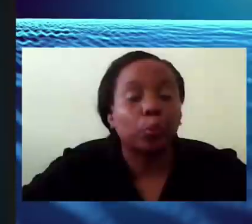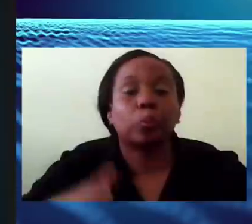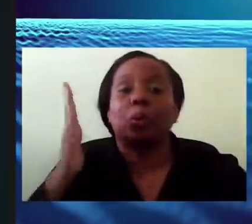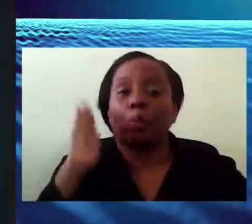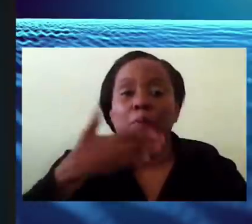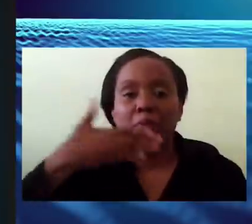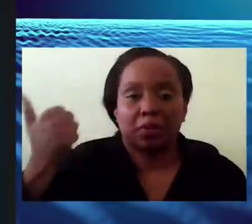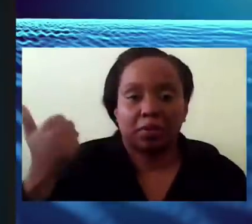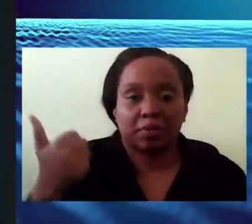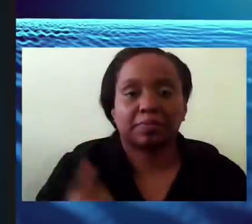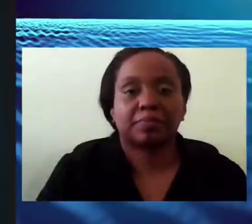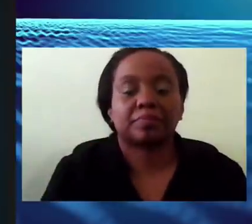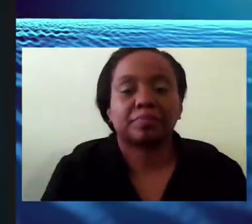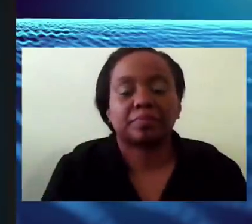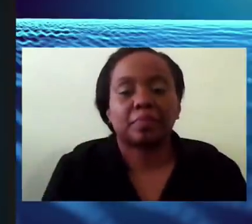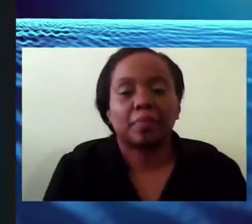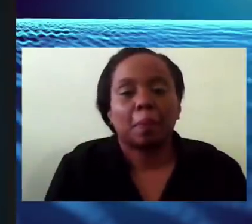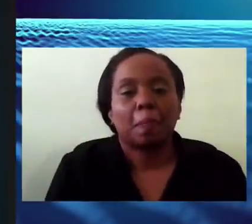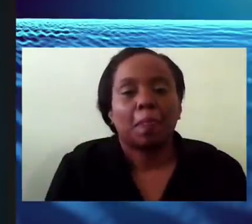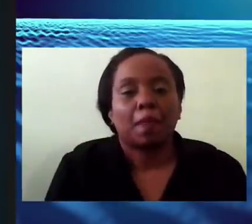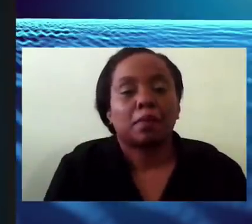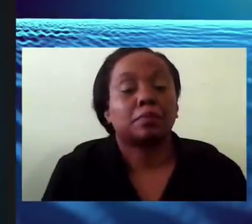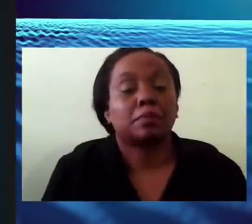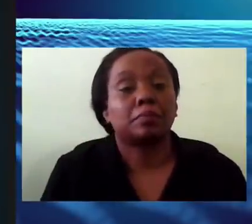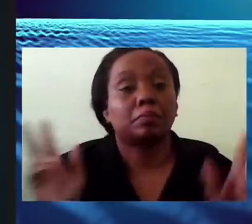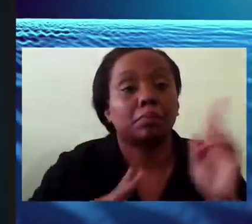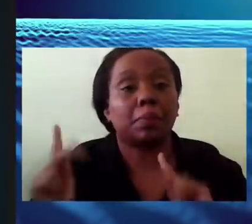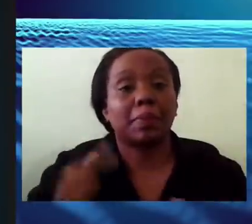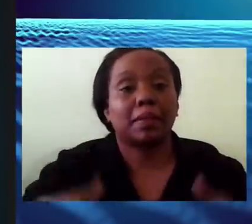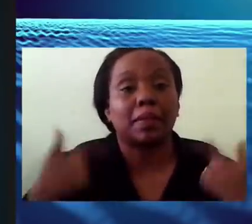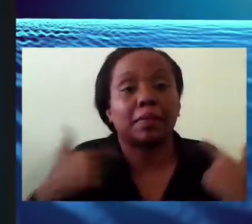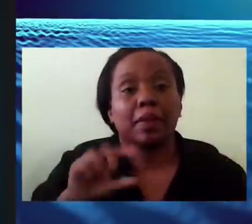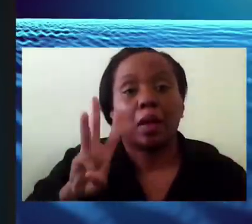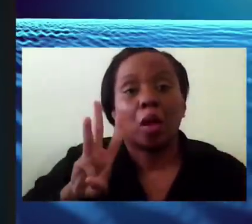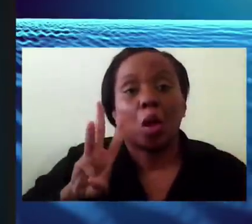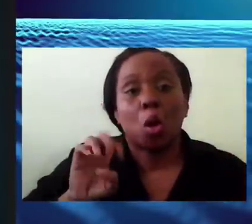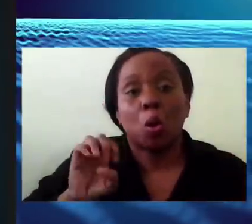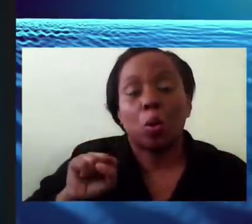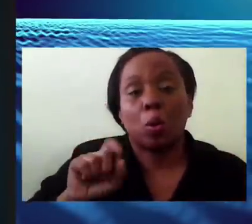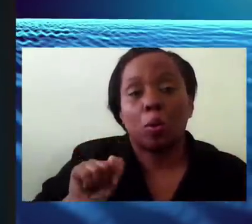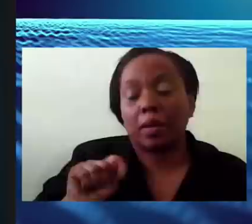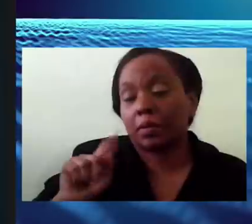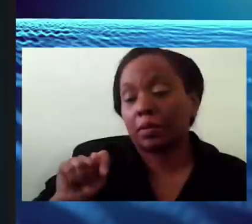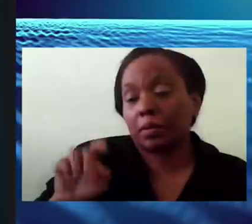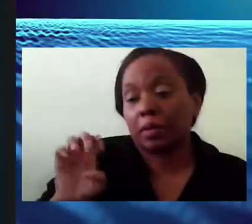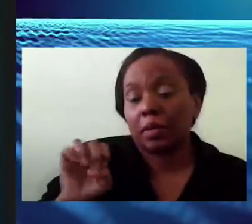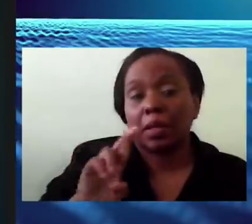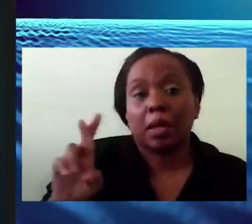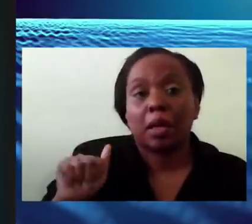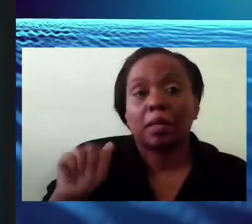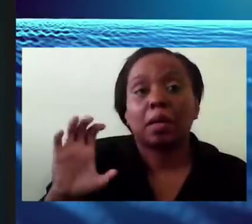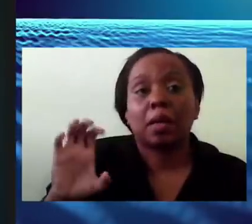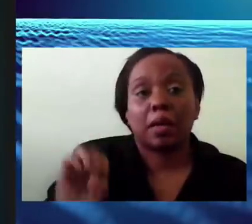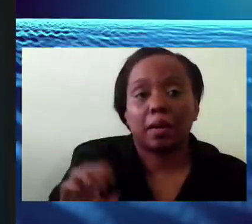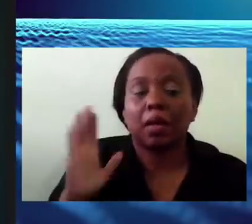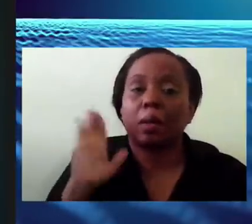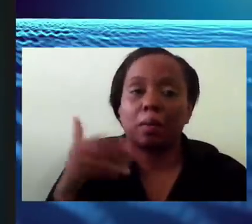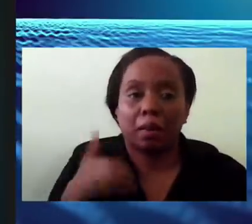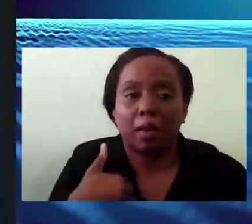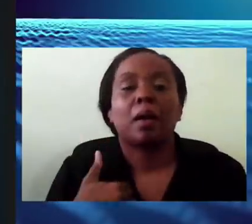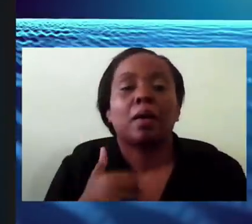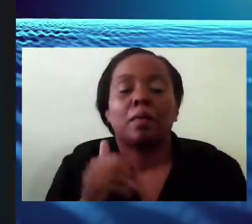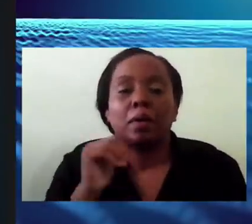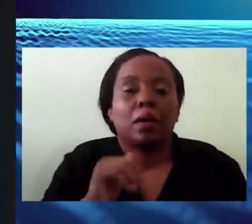West Terrace are having a community cleanup tomorrow, Saturday, April the 17th, to remove the ash from the roads. This gives the homeowners the opportunity to clean around their